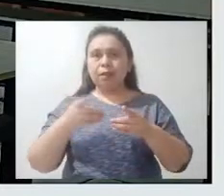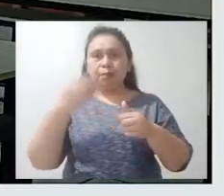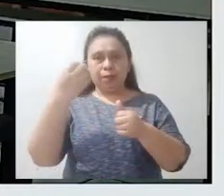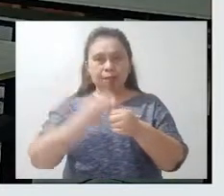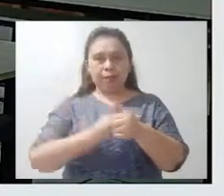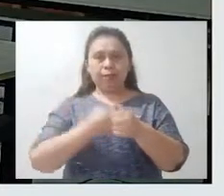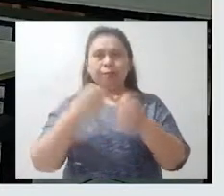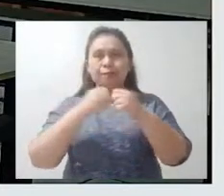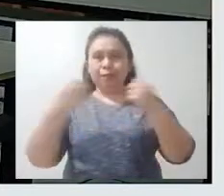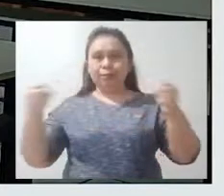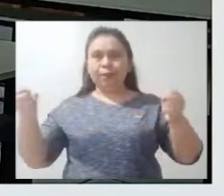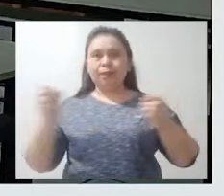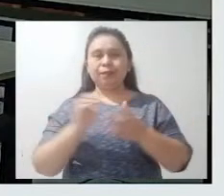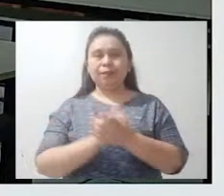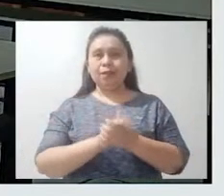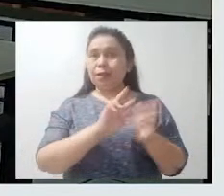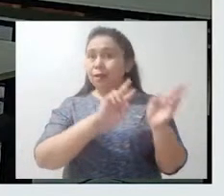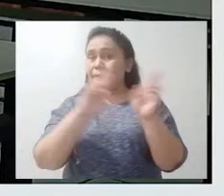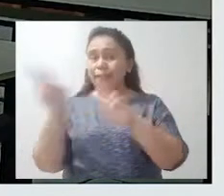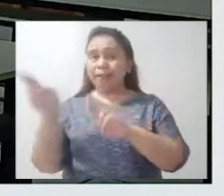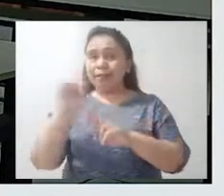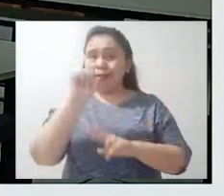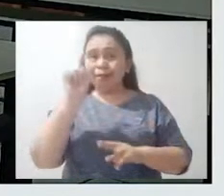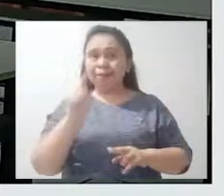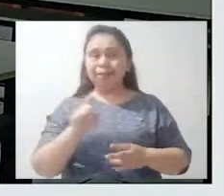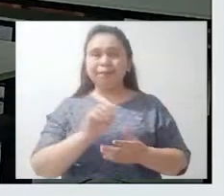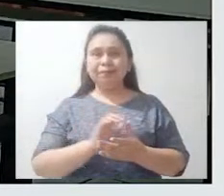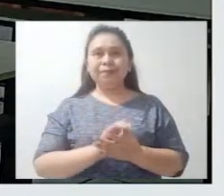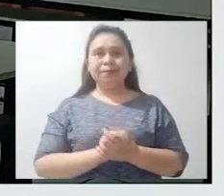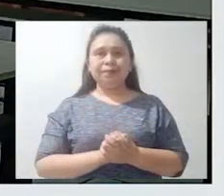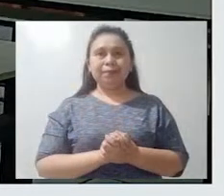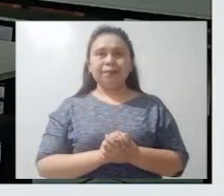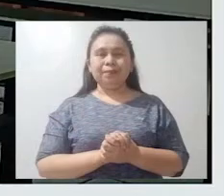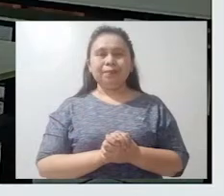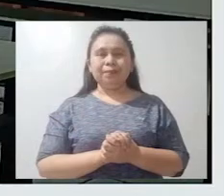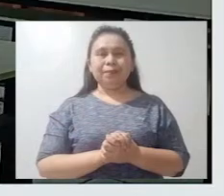in each statement. Are you ready?